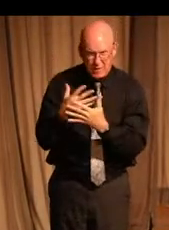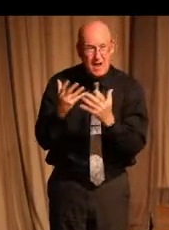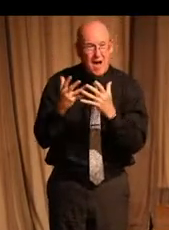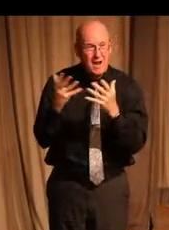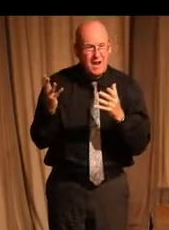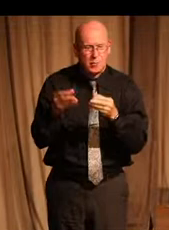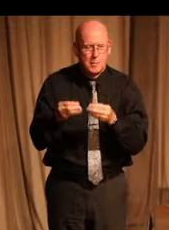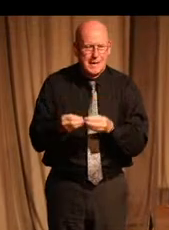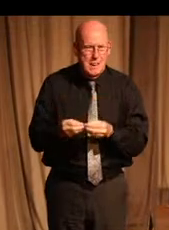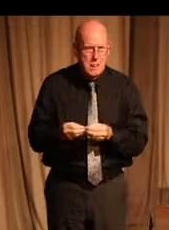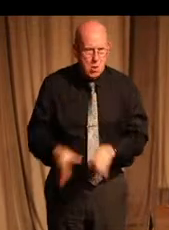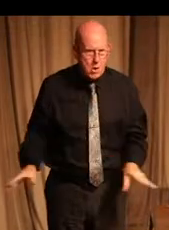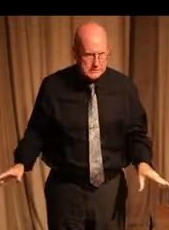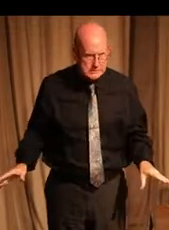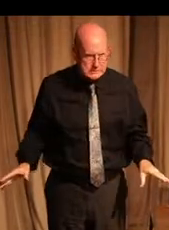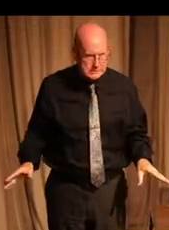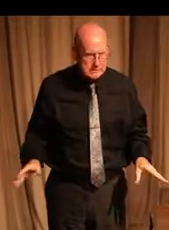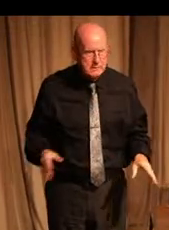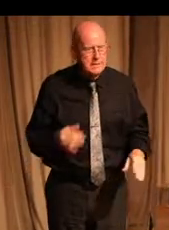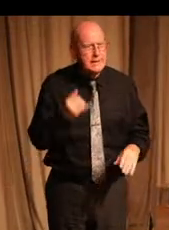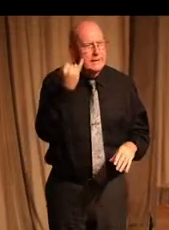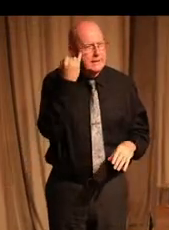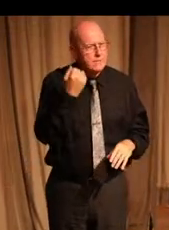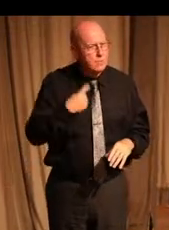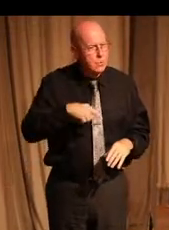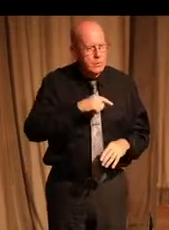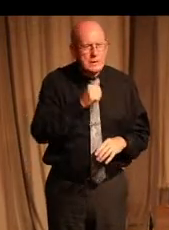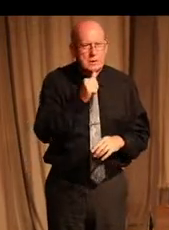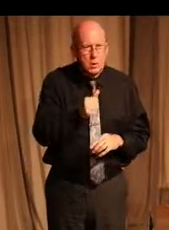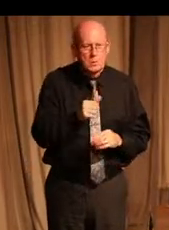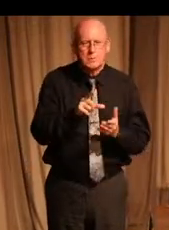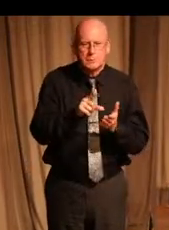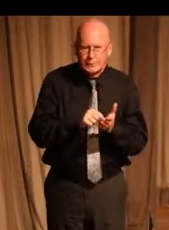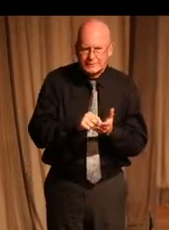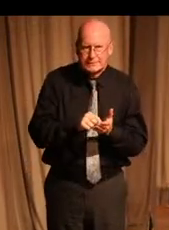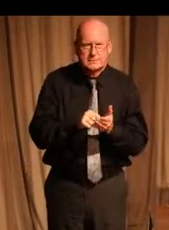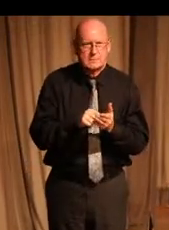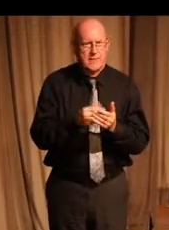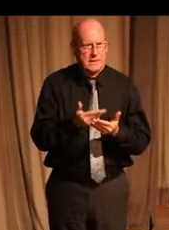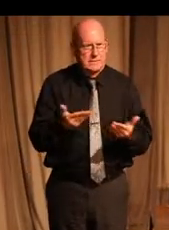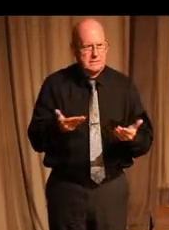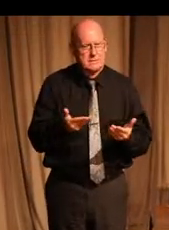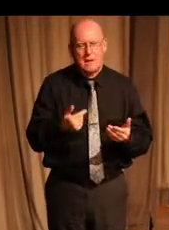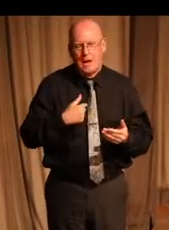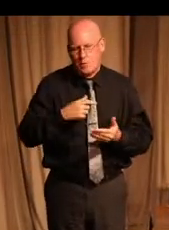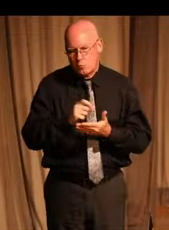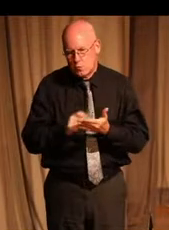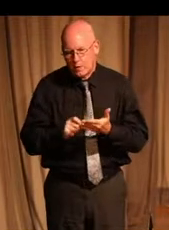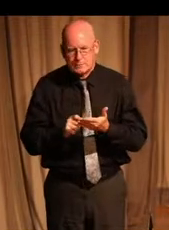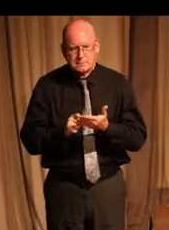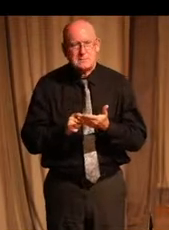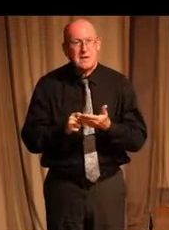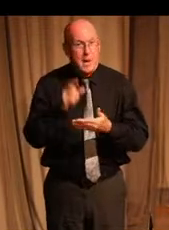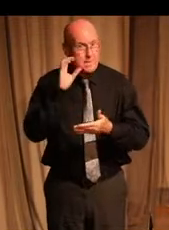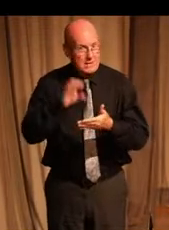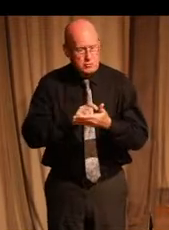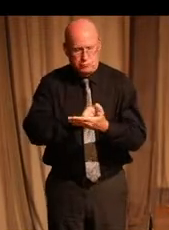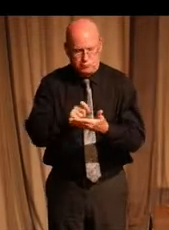figure out a way to also come into the tactile world. So I print out my photos, I write notes on the back of them.